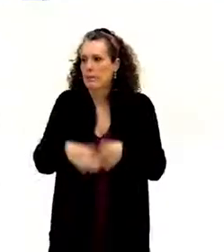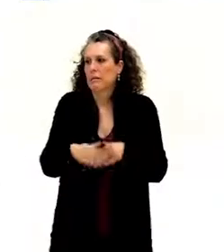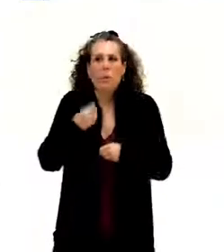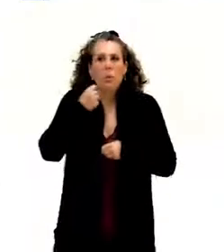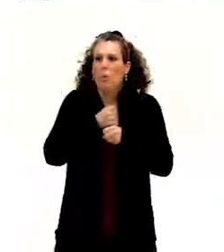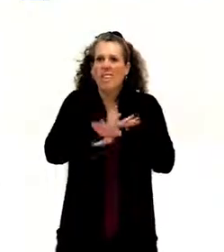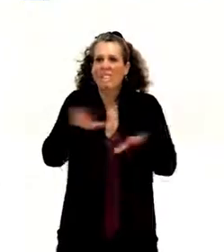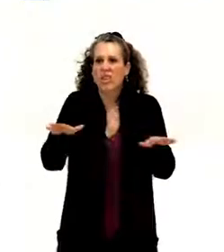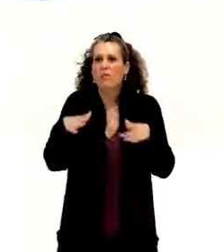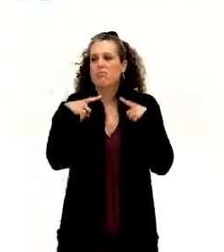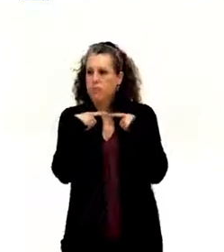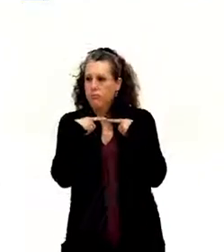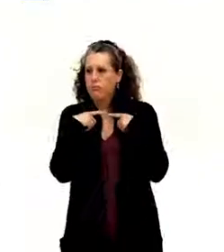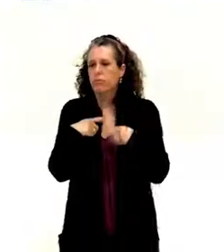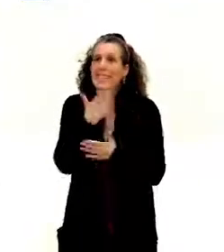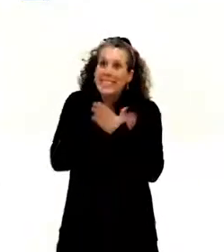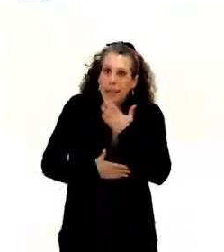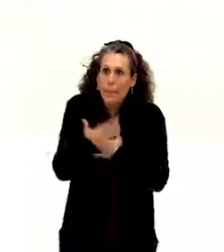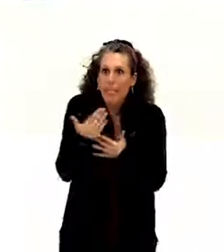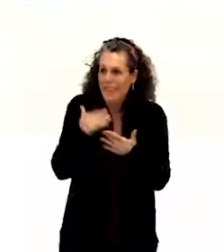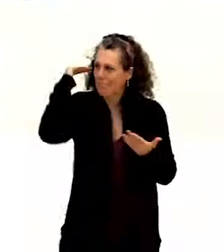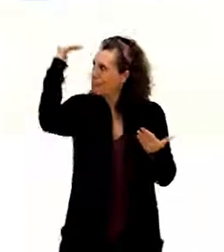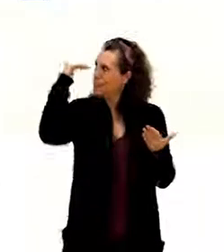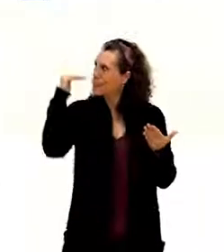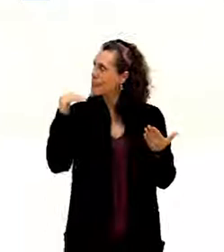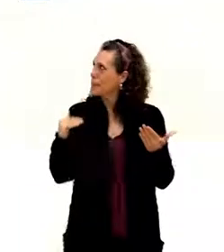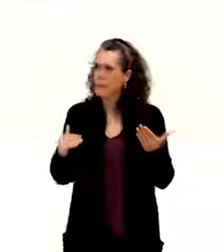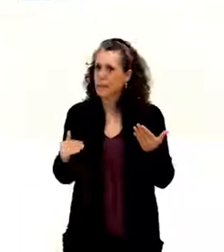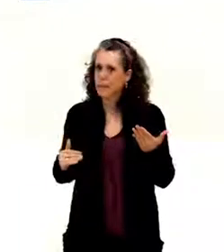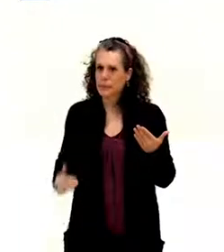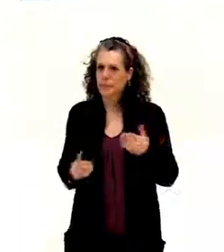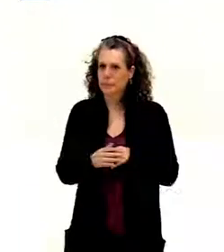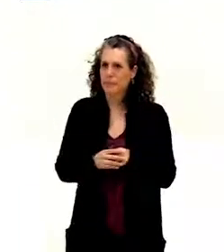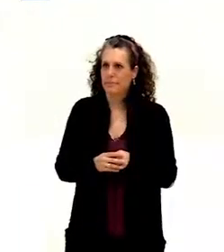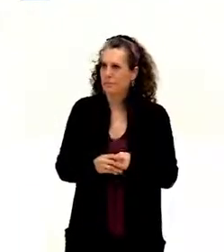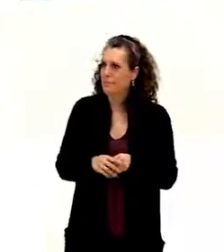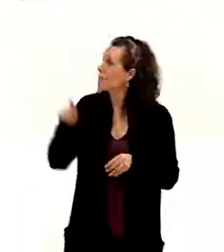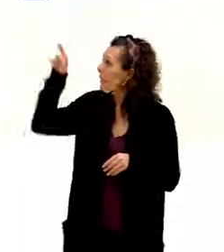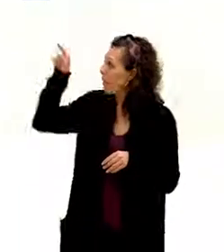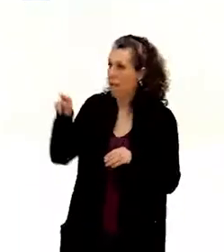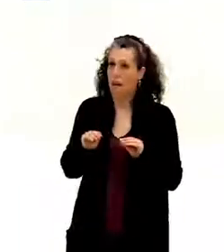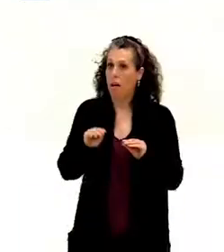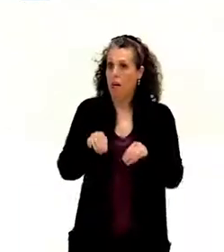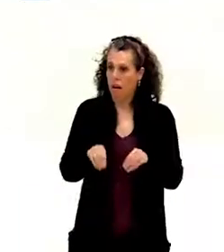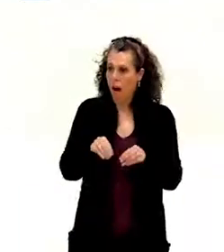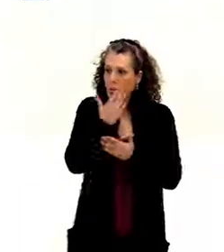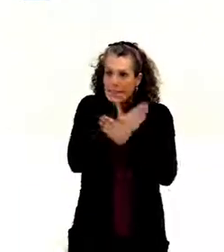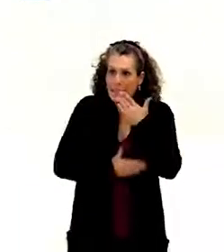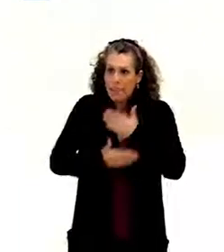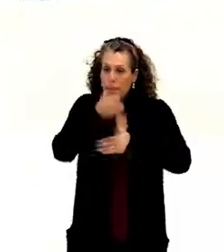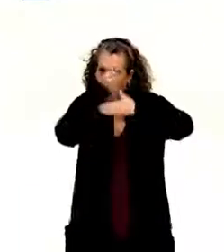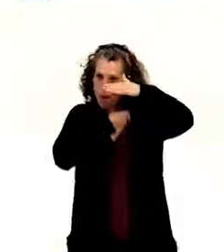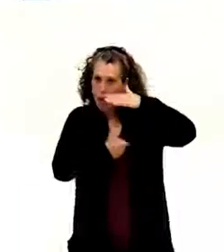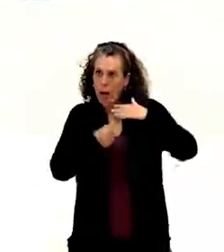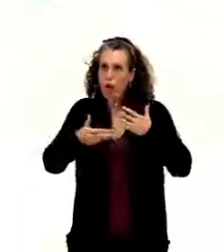disability. The protocol mentions disability as social services. Now, how